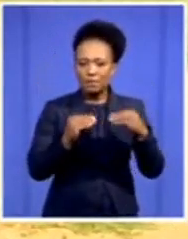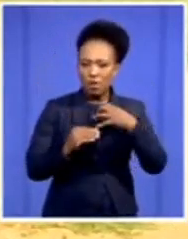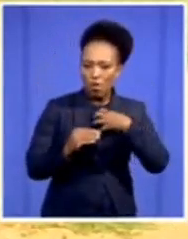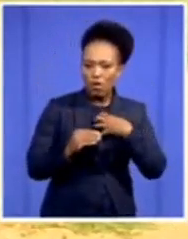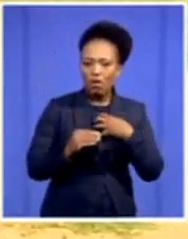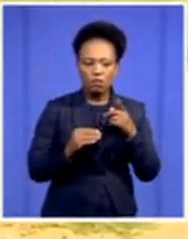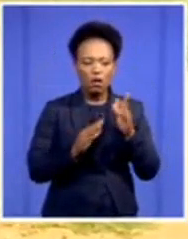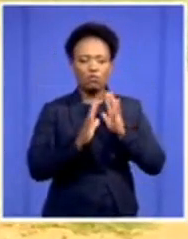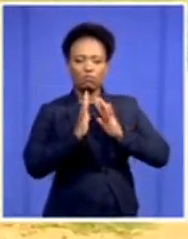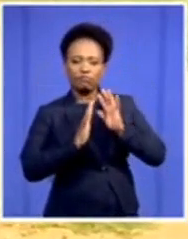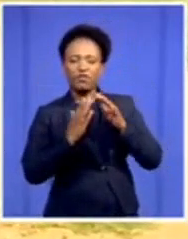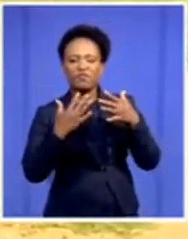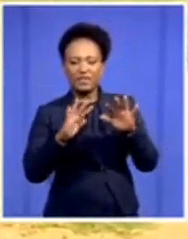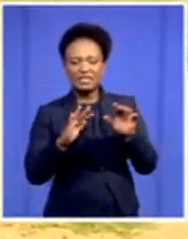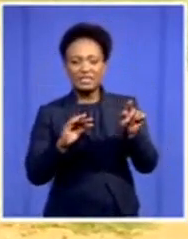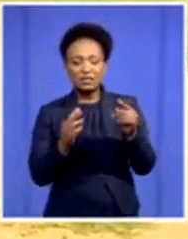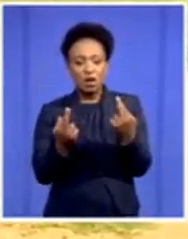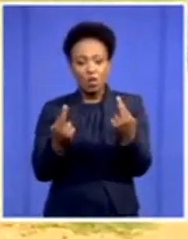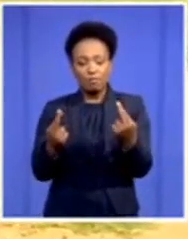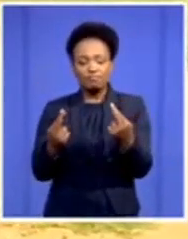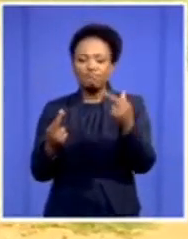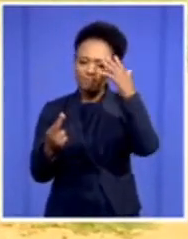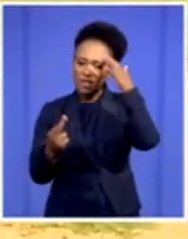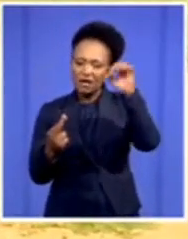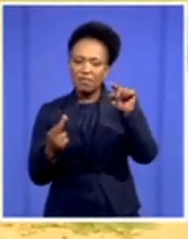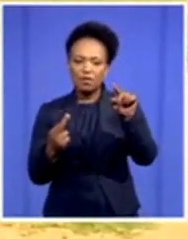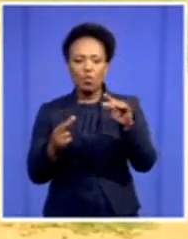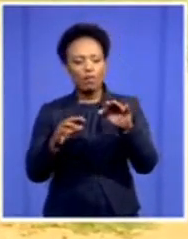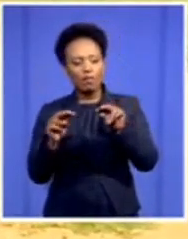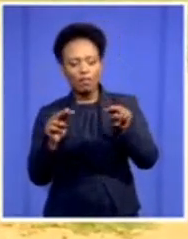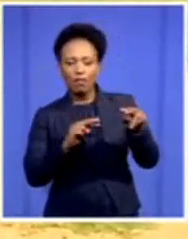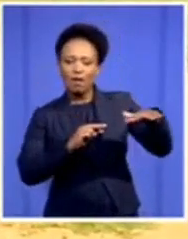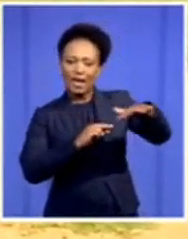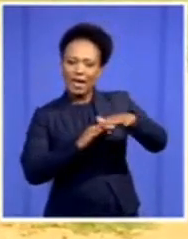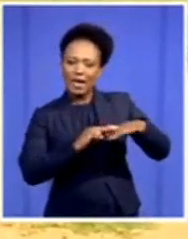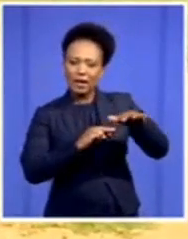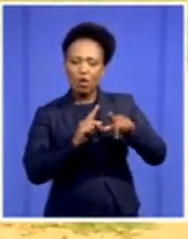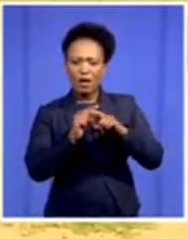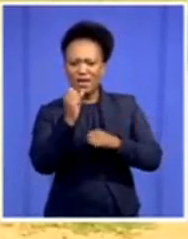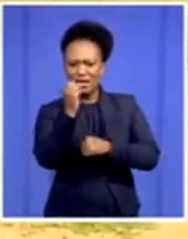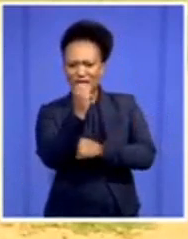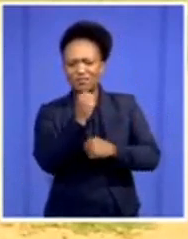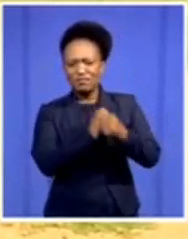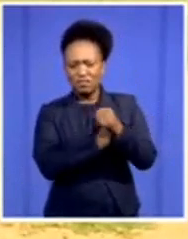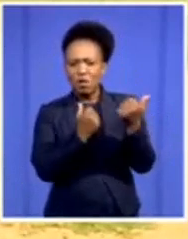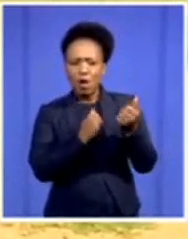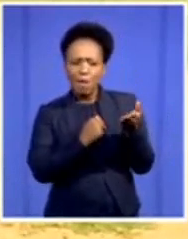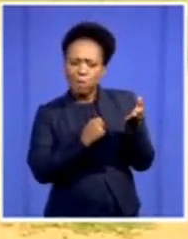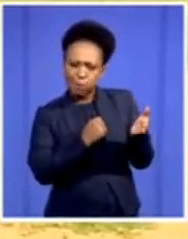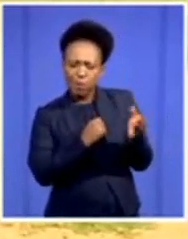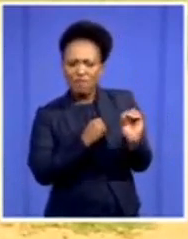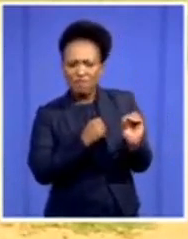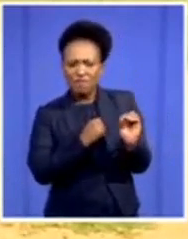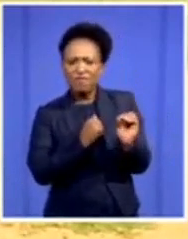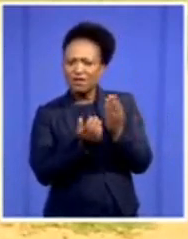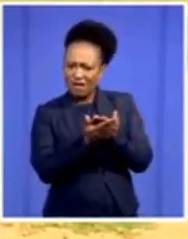that government is looking at that area, that it has a lot of infrastructure that already exists there, that they could work towards